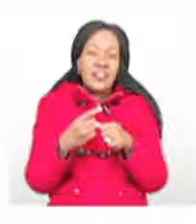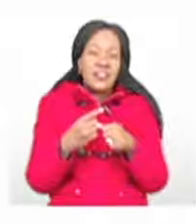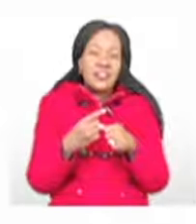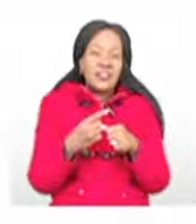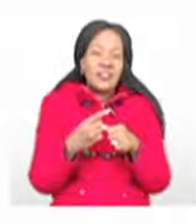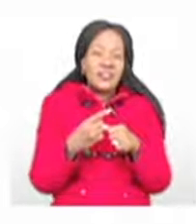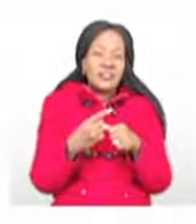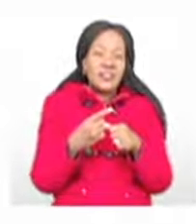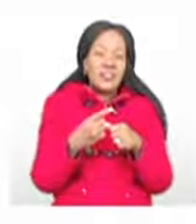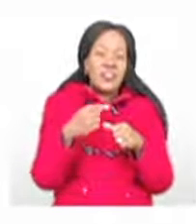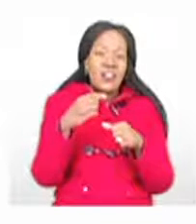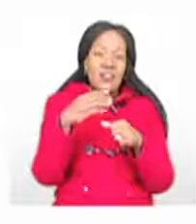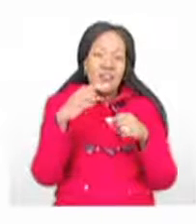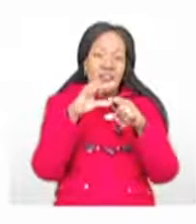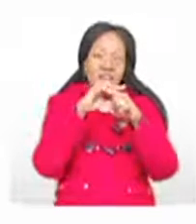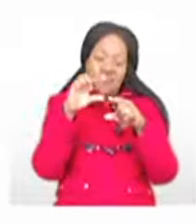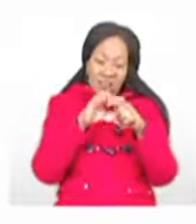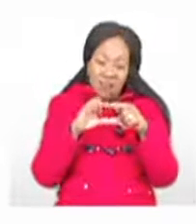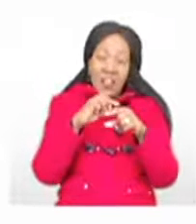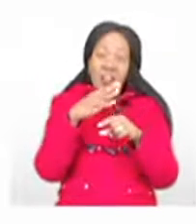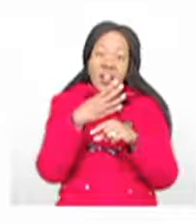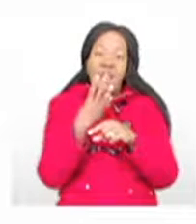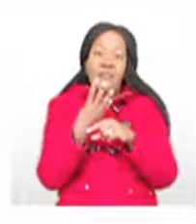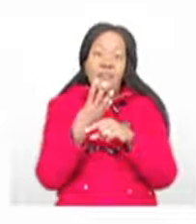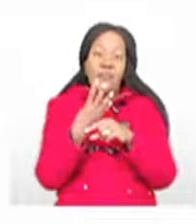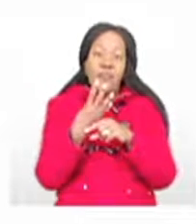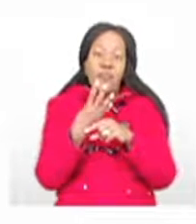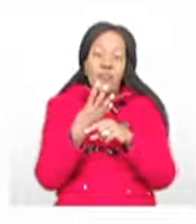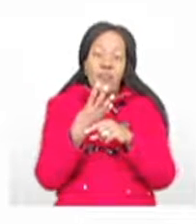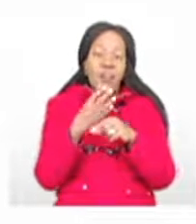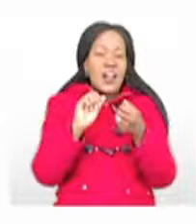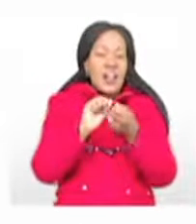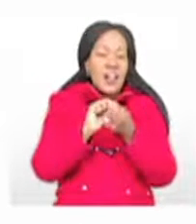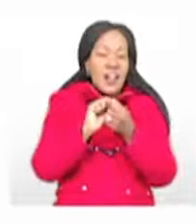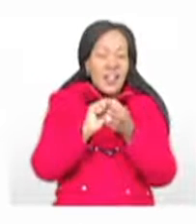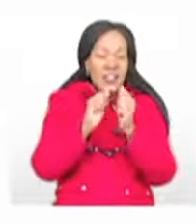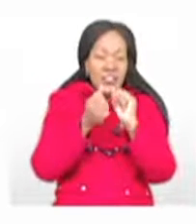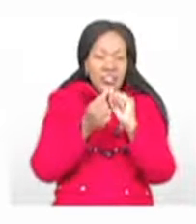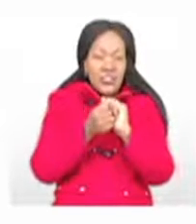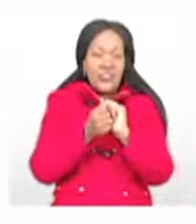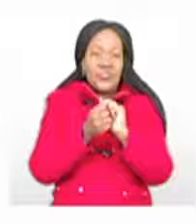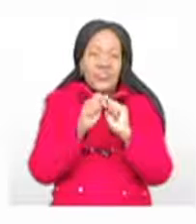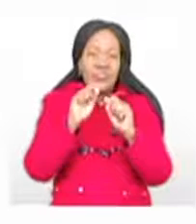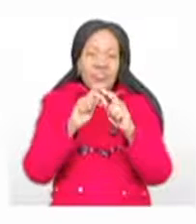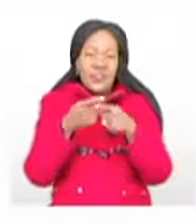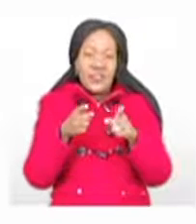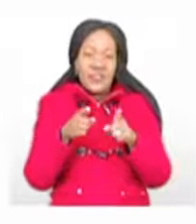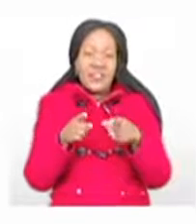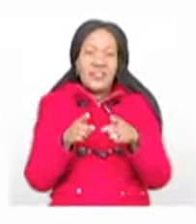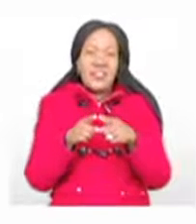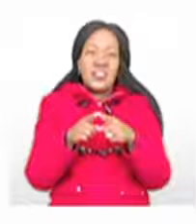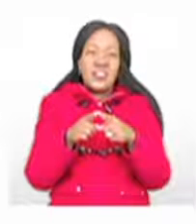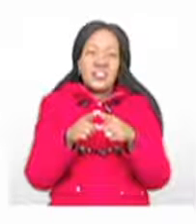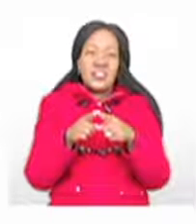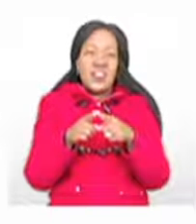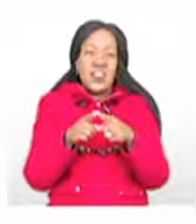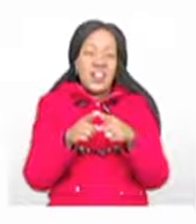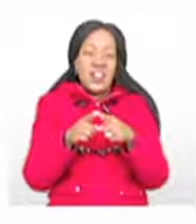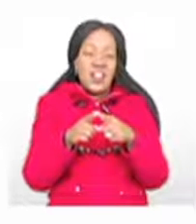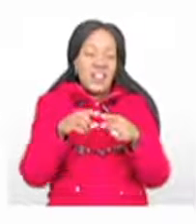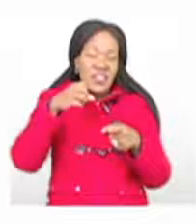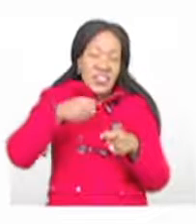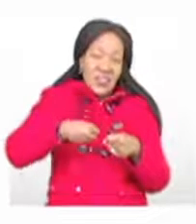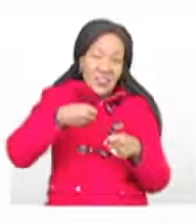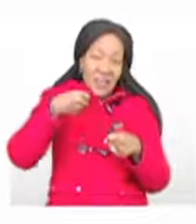or row number 4. The pattern has changed slightly. First, there is a